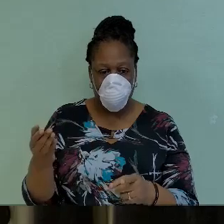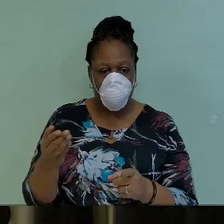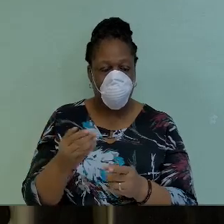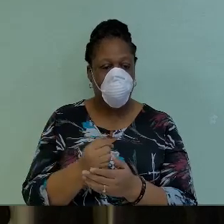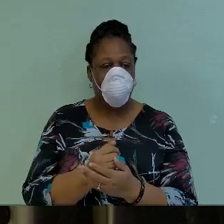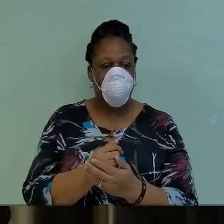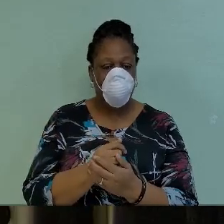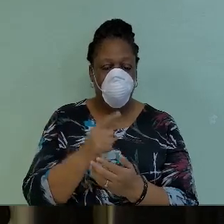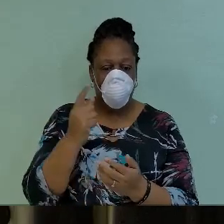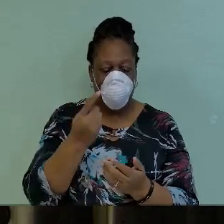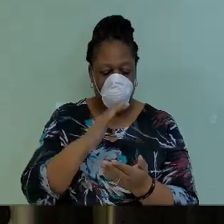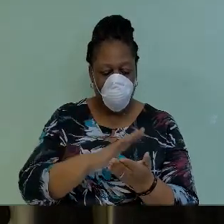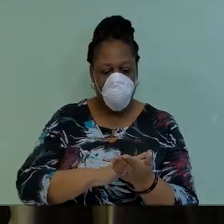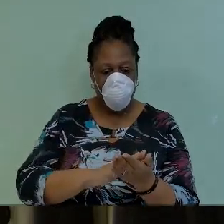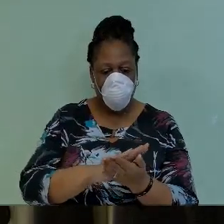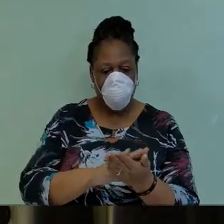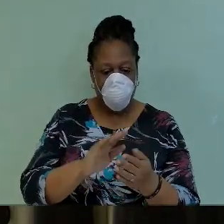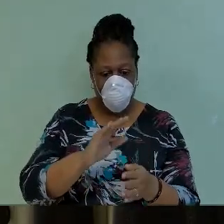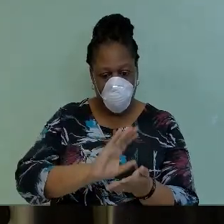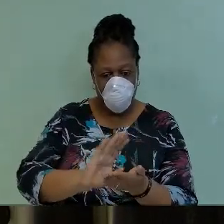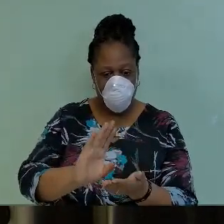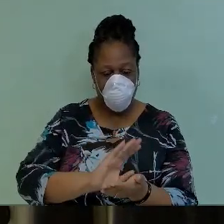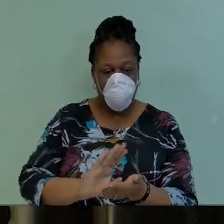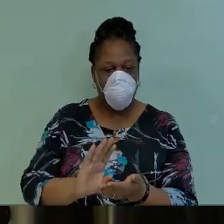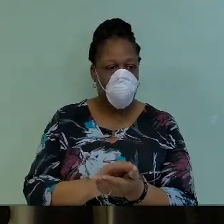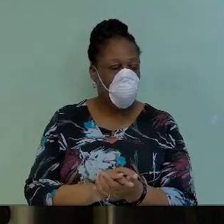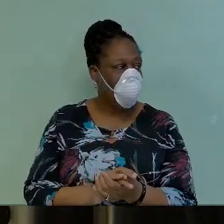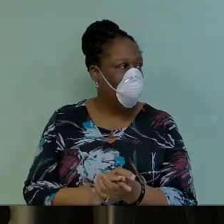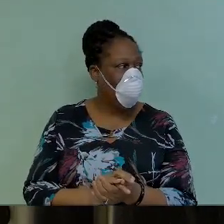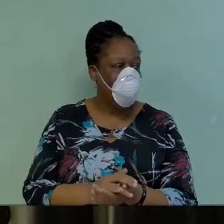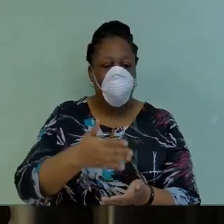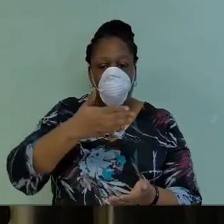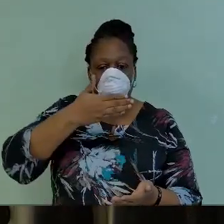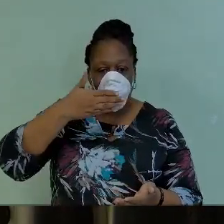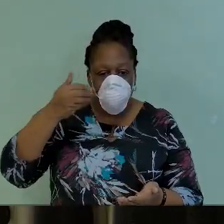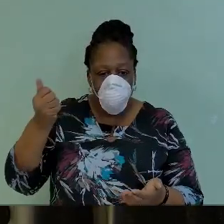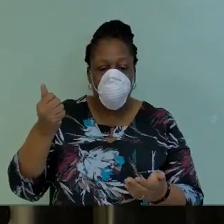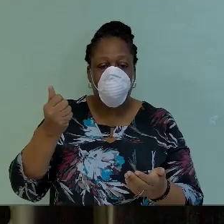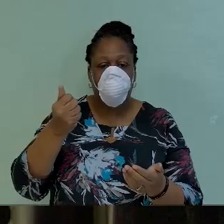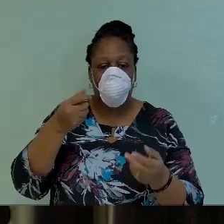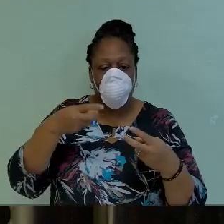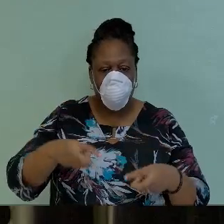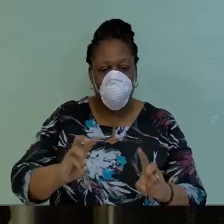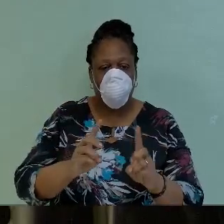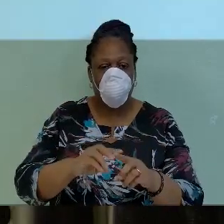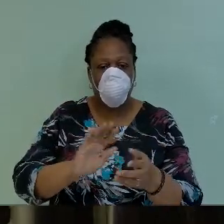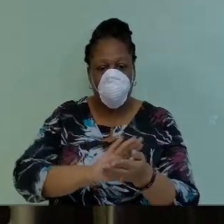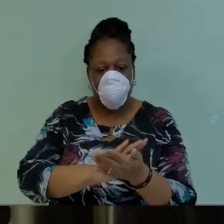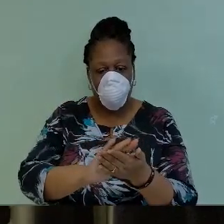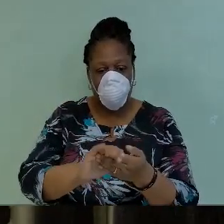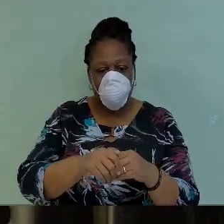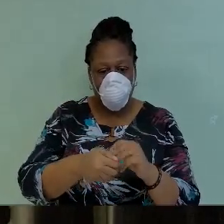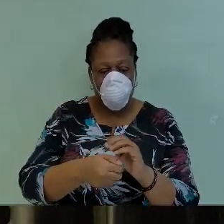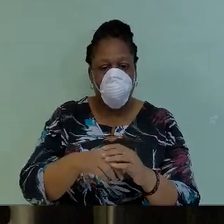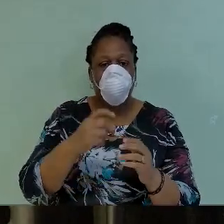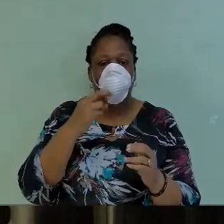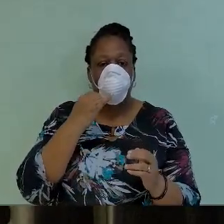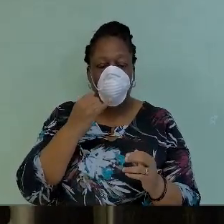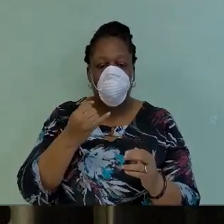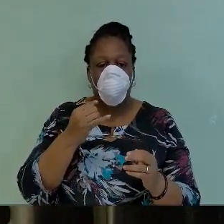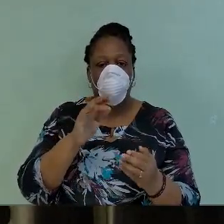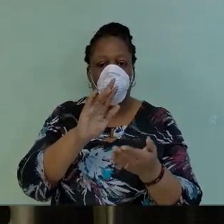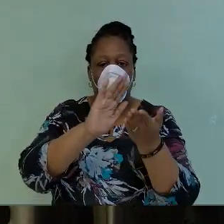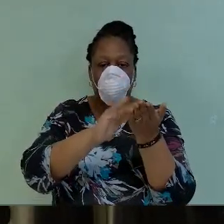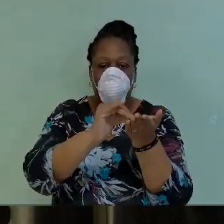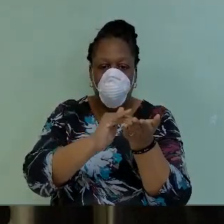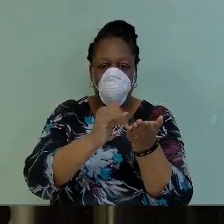Now, sanitization. The best method to sanitize, of course, would be soap and water, simply